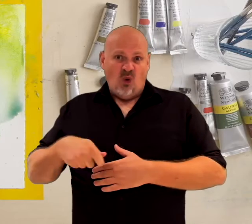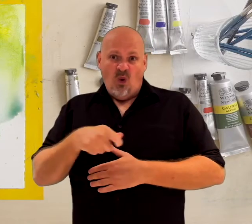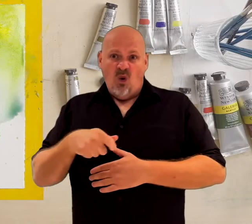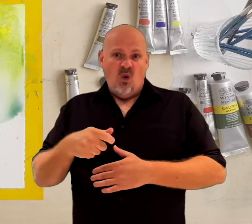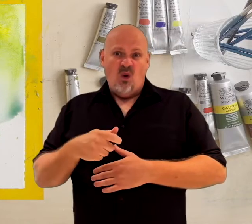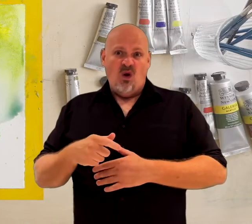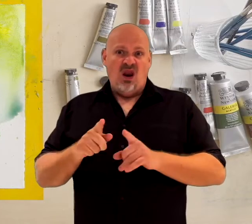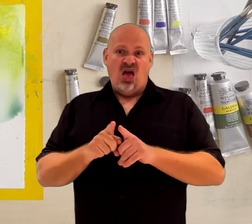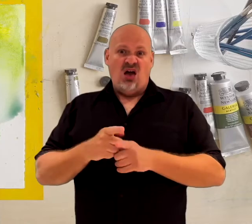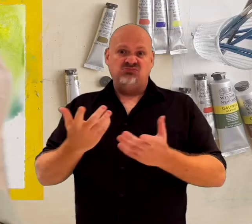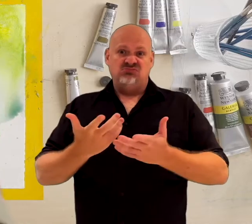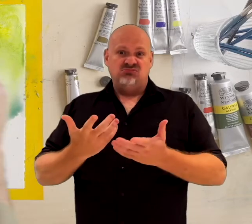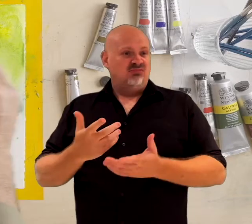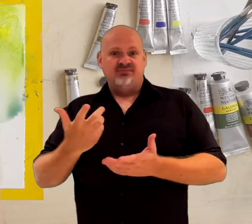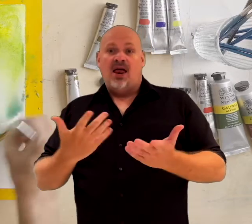love.